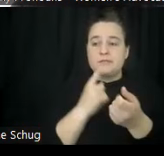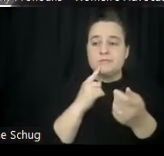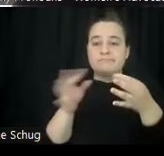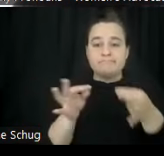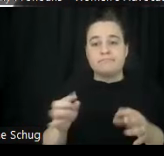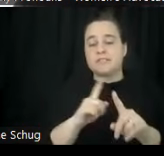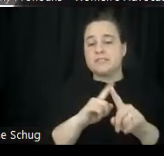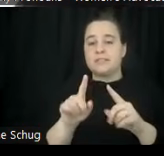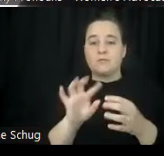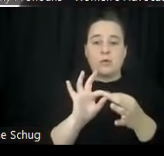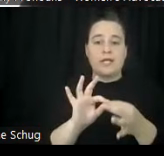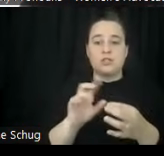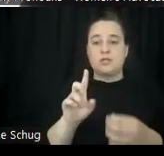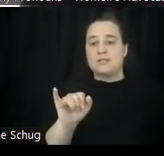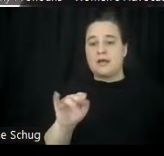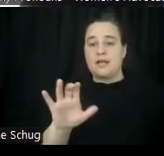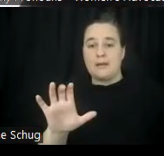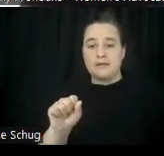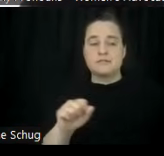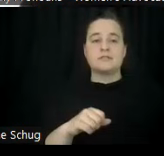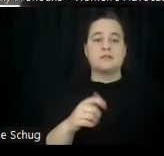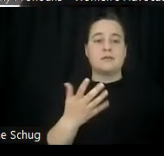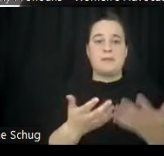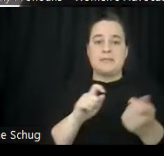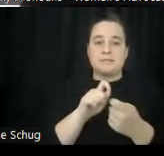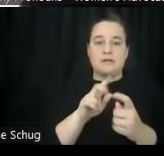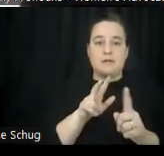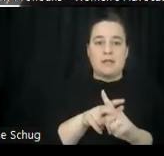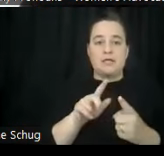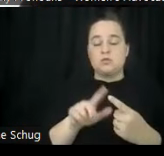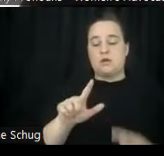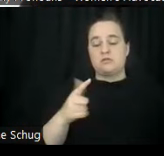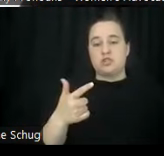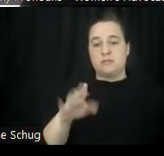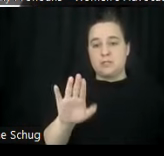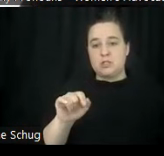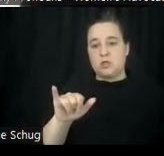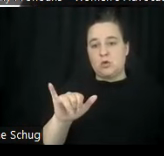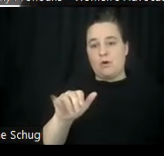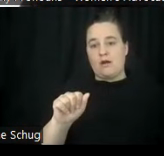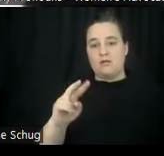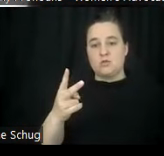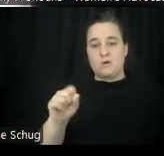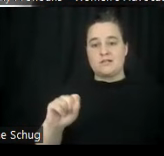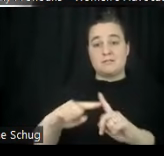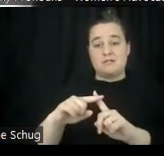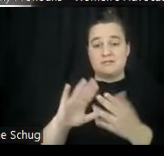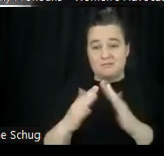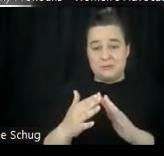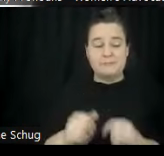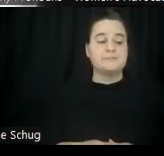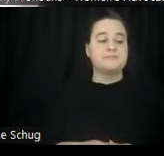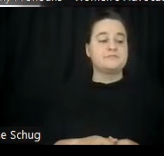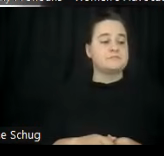different relationship dynamics that might be more specific to the LGBTQIA+ community. And so you can click on